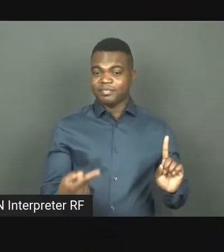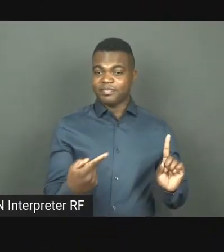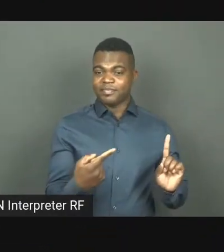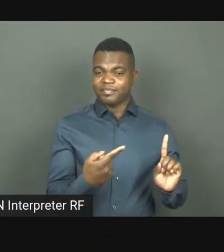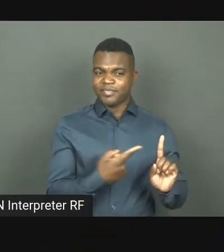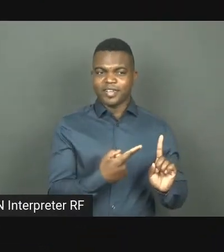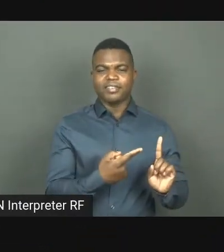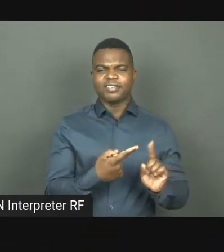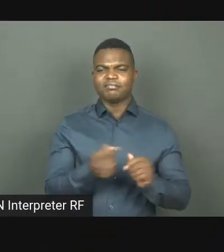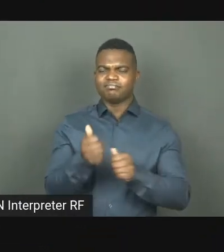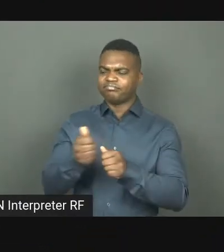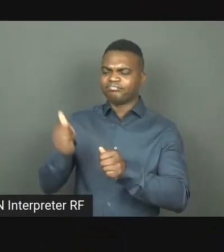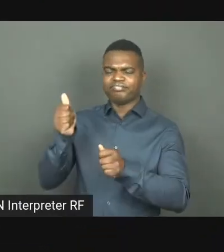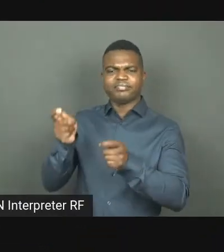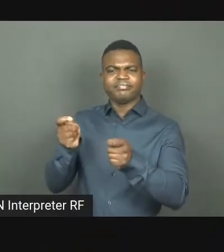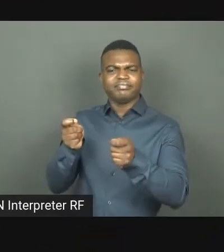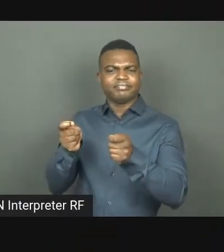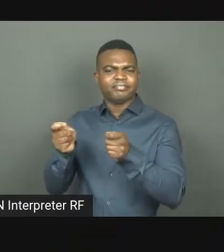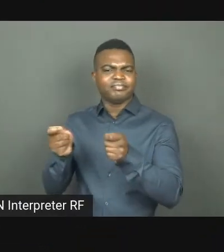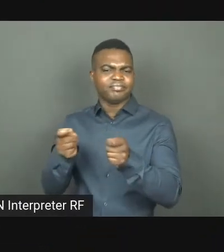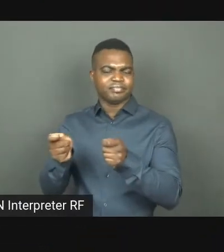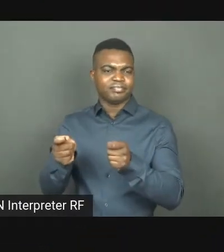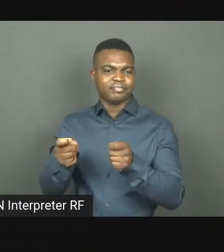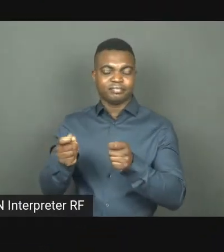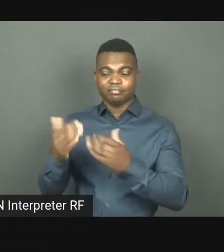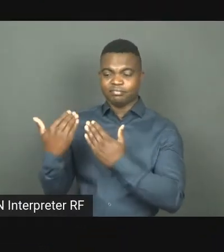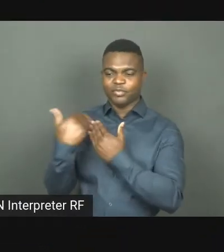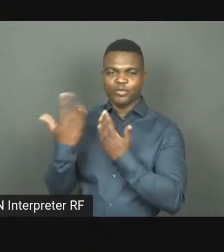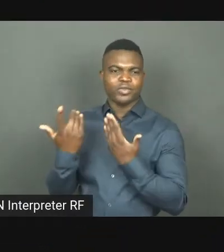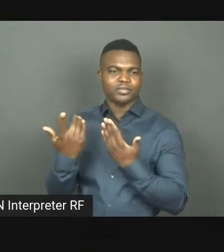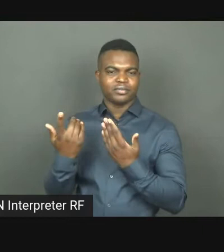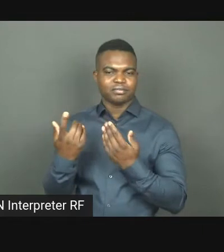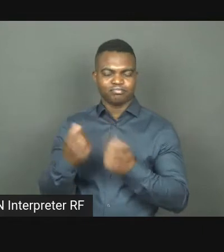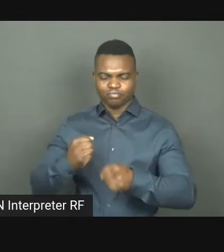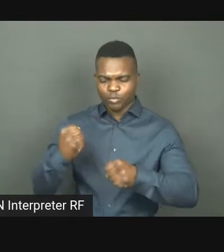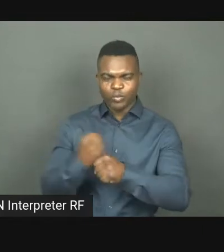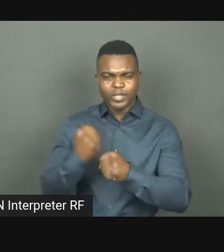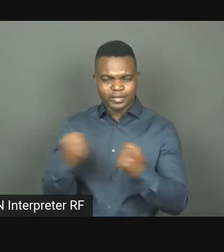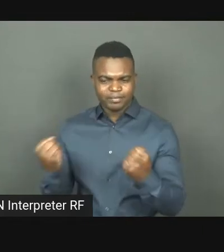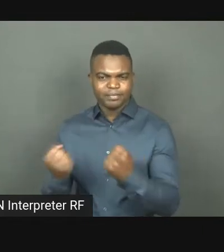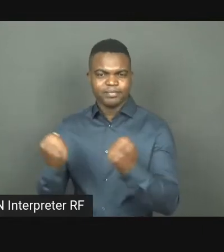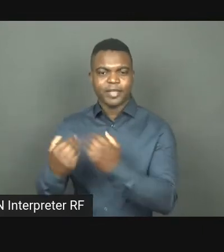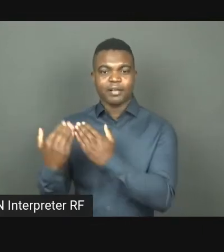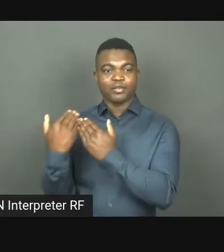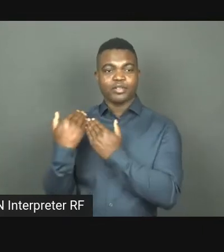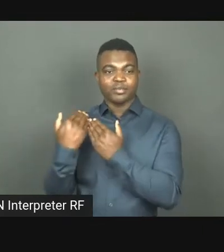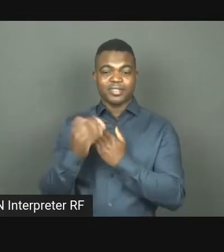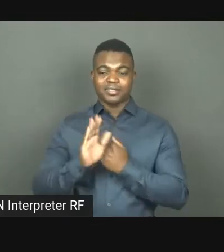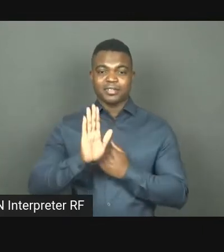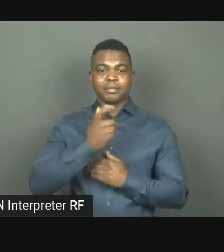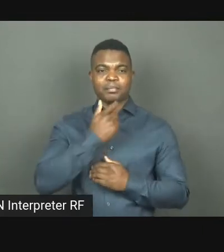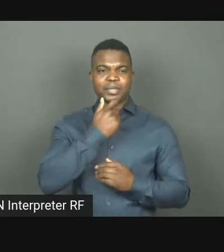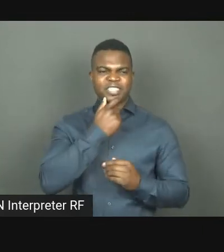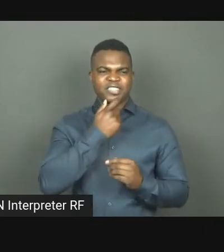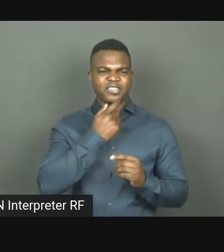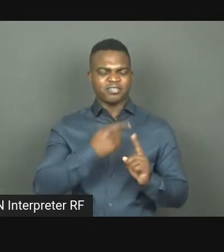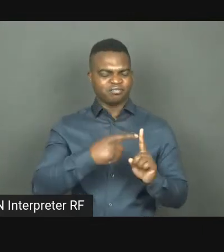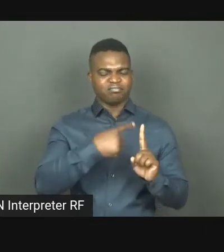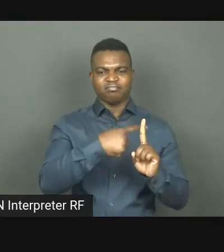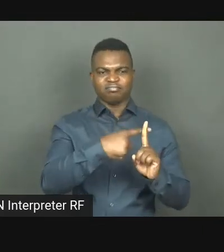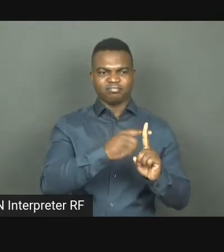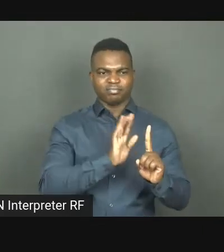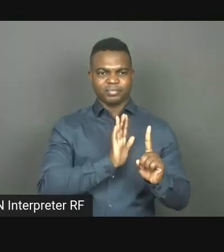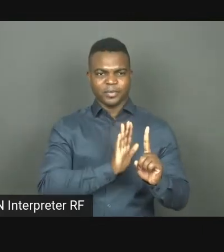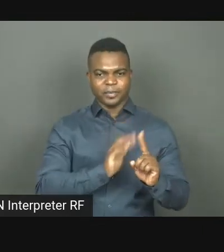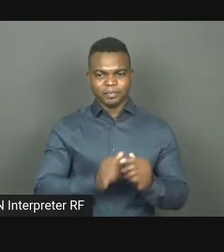The first exchange was held in London in 2018, followed by Jordan and Bangkok in 2019. With the outbreak of the COVID pandemic